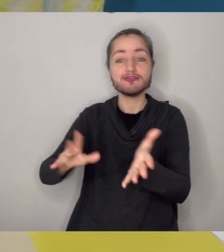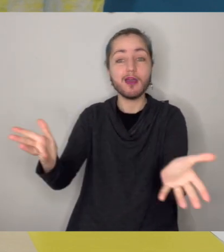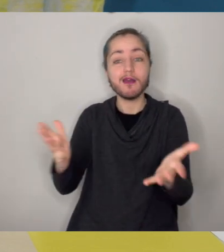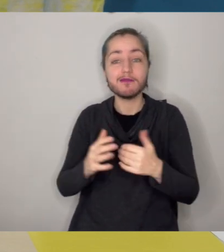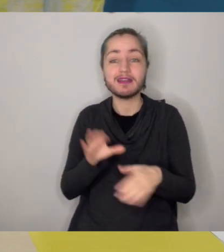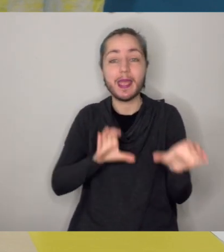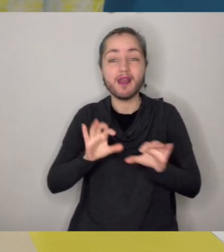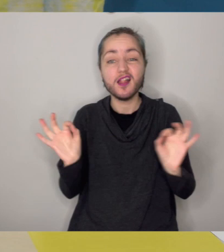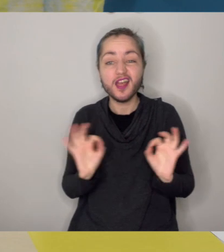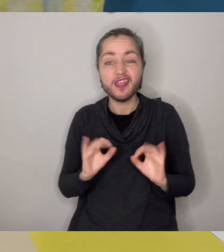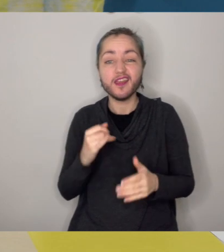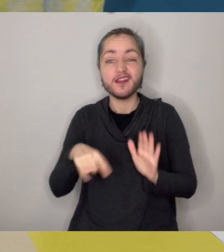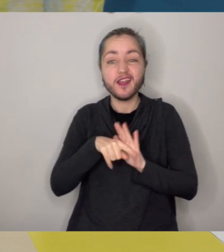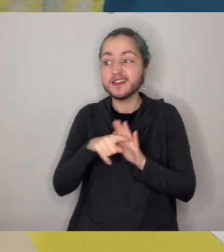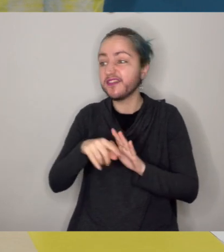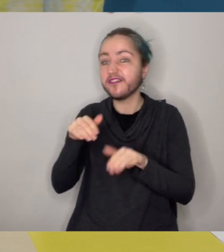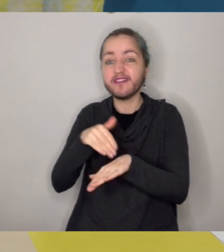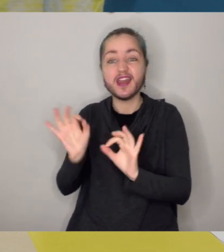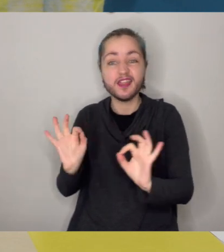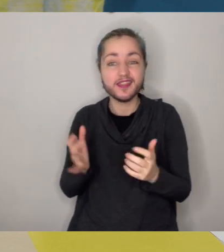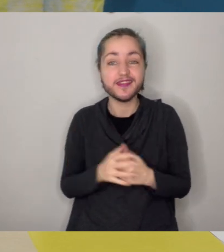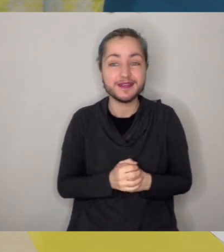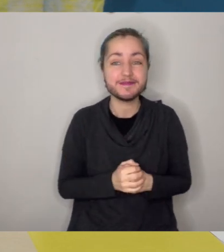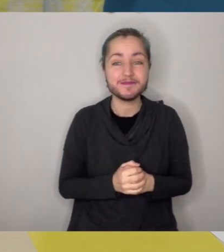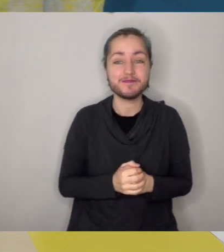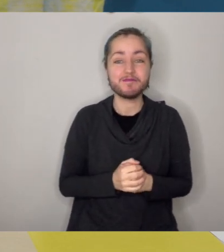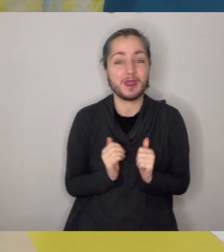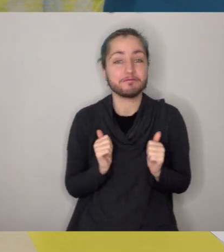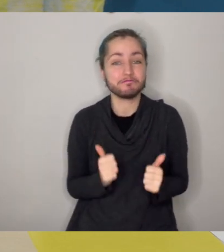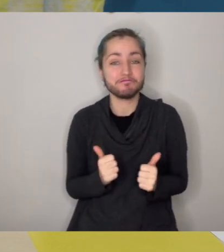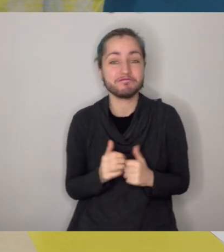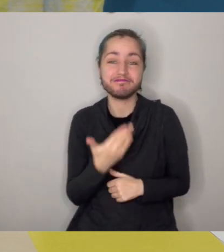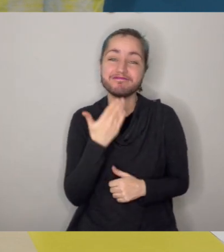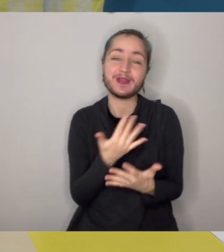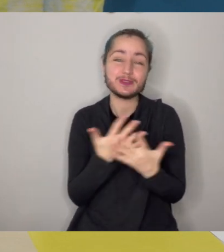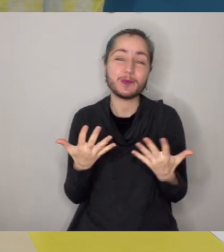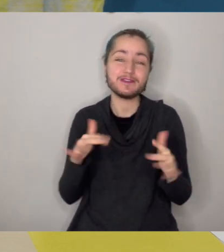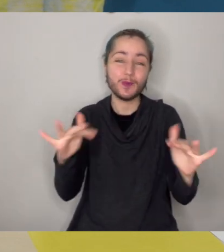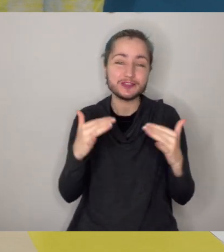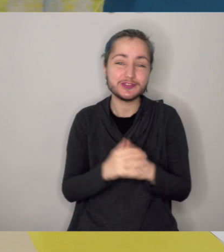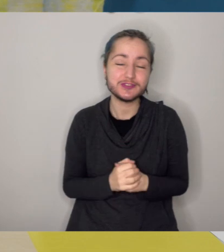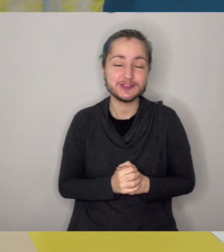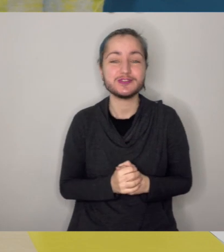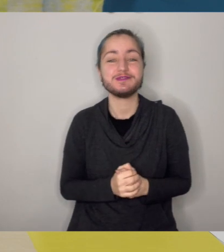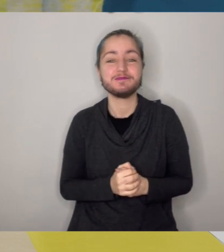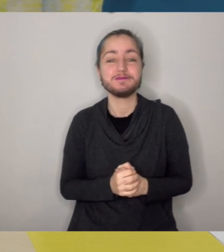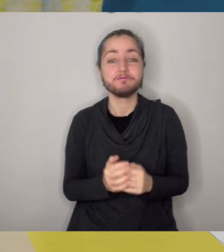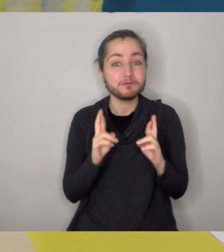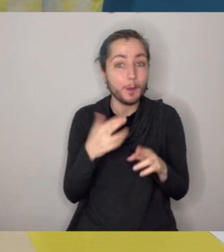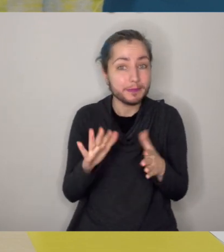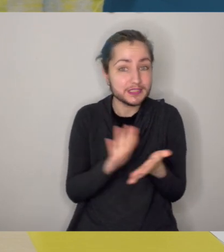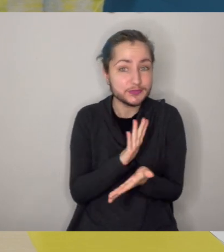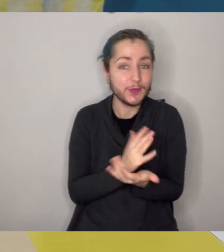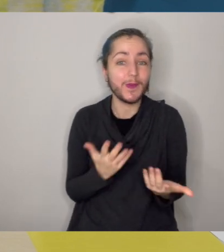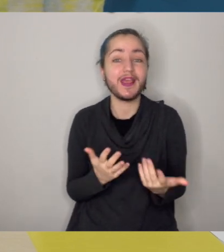will completely go back naturally into the earth and nothing bad will happen to them. And yeah, thanks so much for